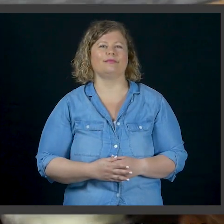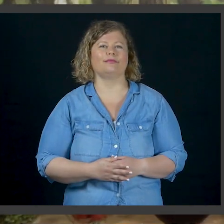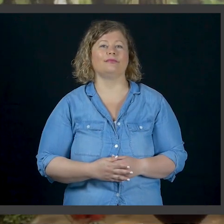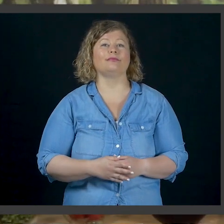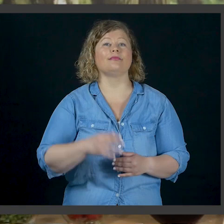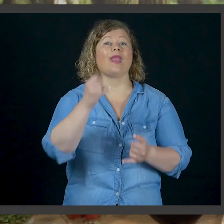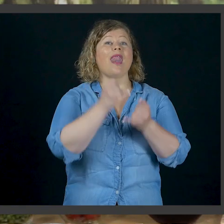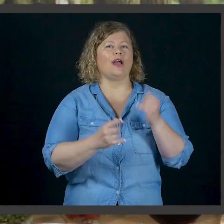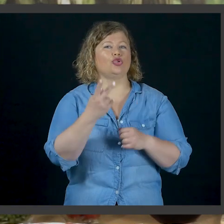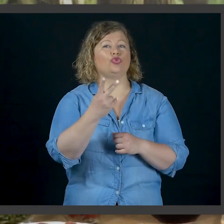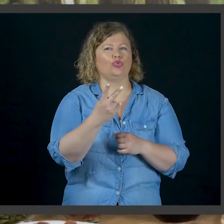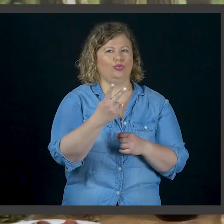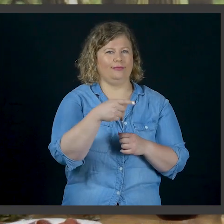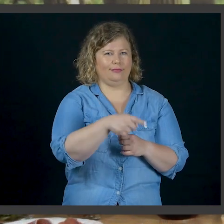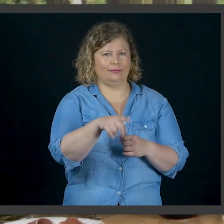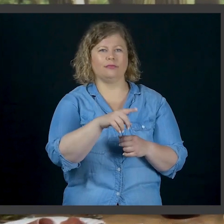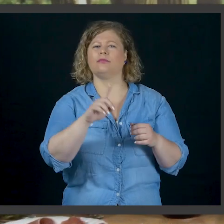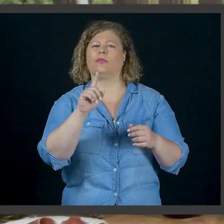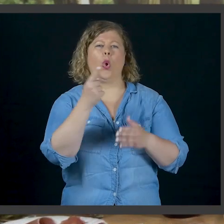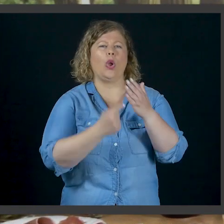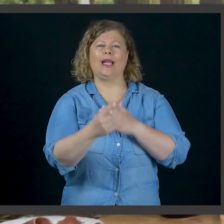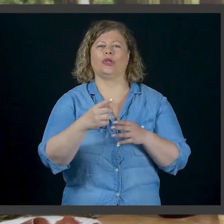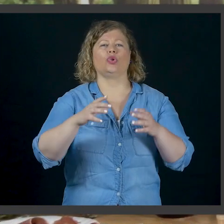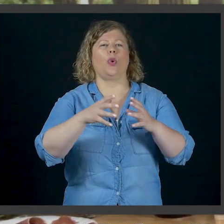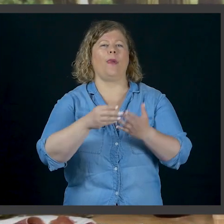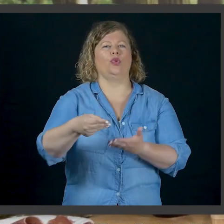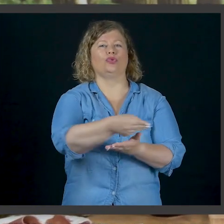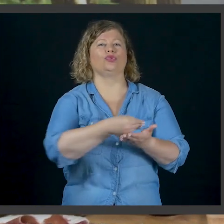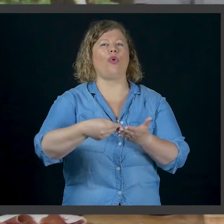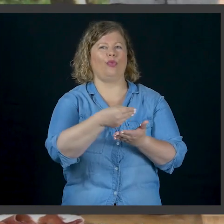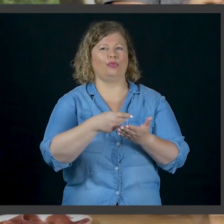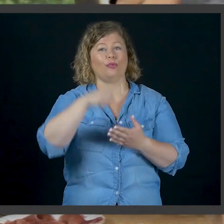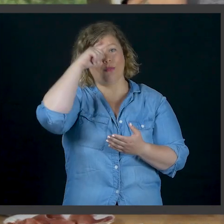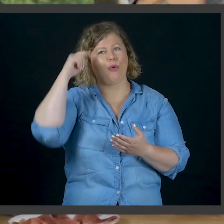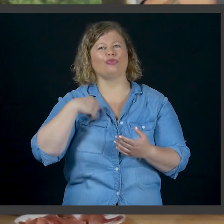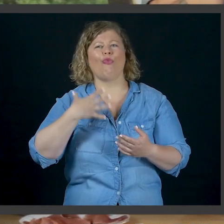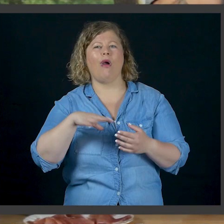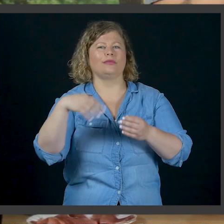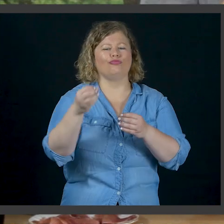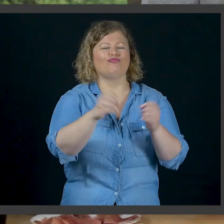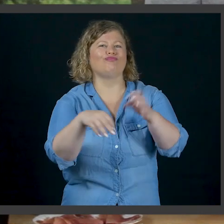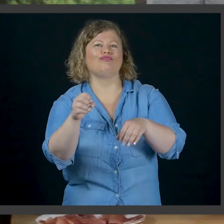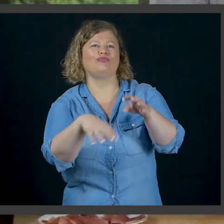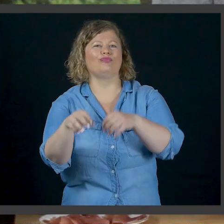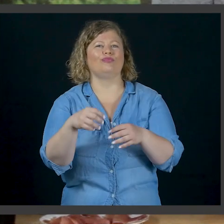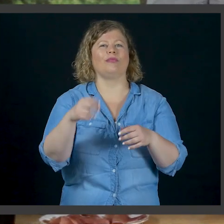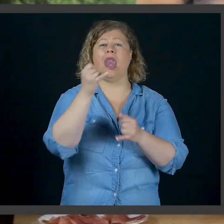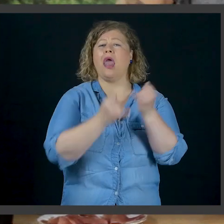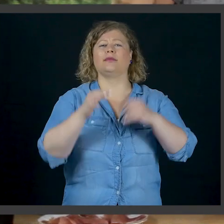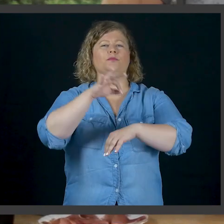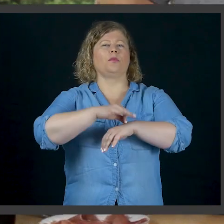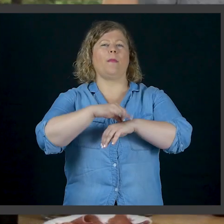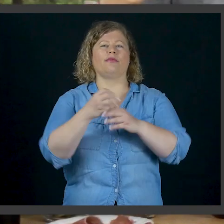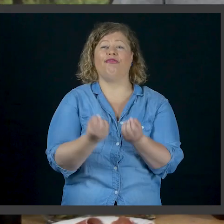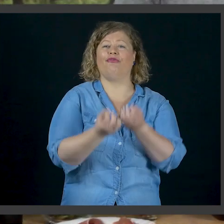I have kept the last two of them plain, just tomato sauce and the dough, because I want to decorate them at the last moment